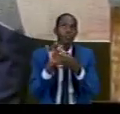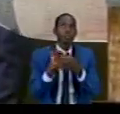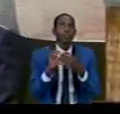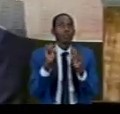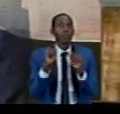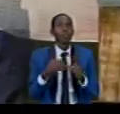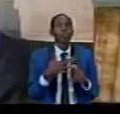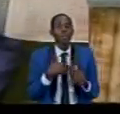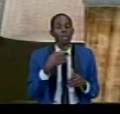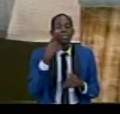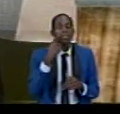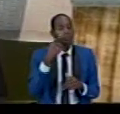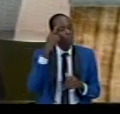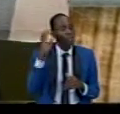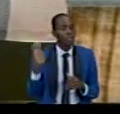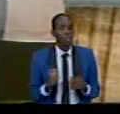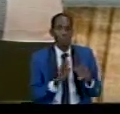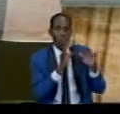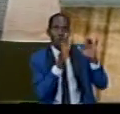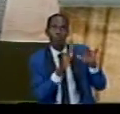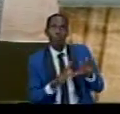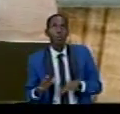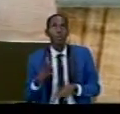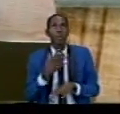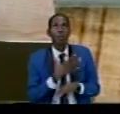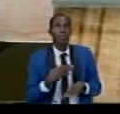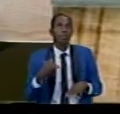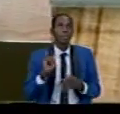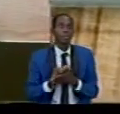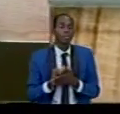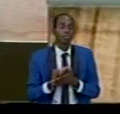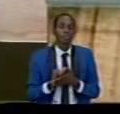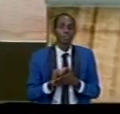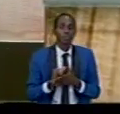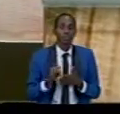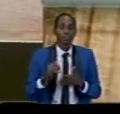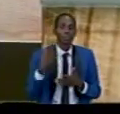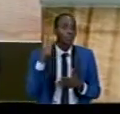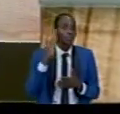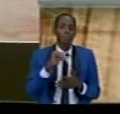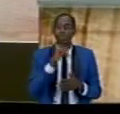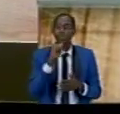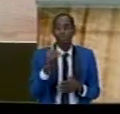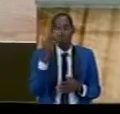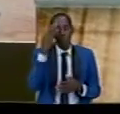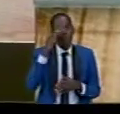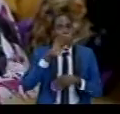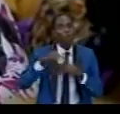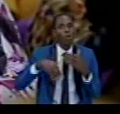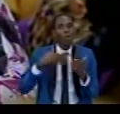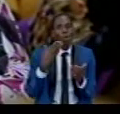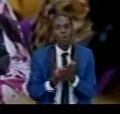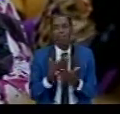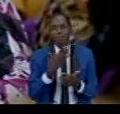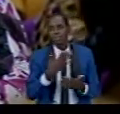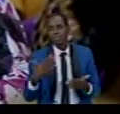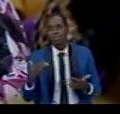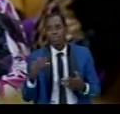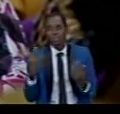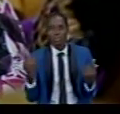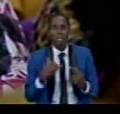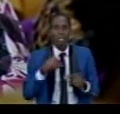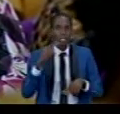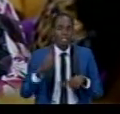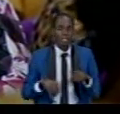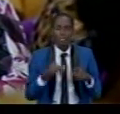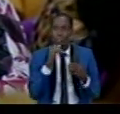tears forever flow, and my zeal no respite know. All these for sin cannot atone, thou,